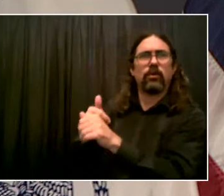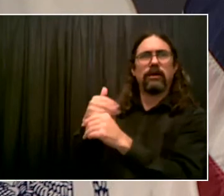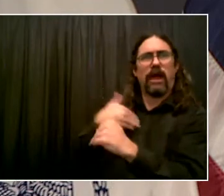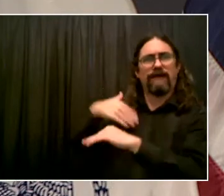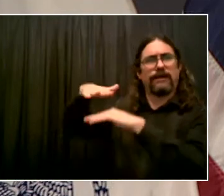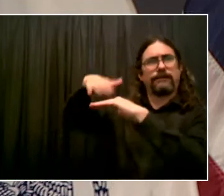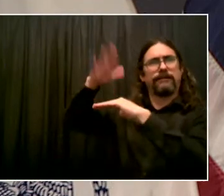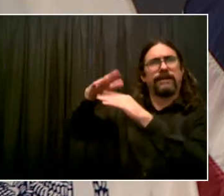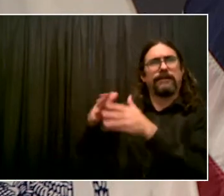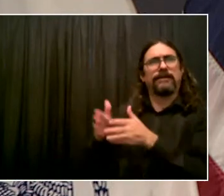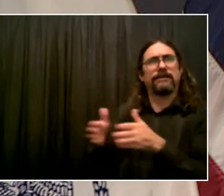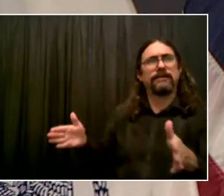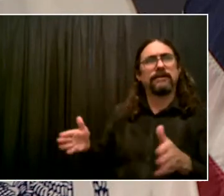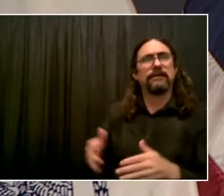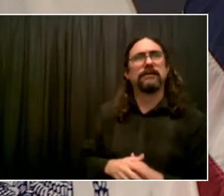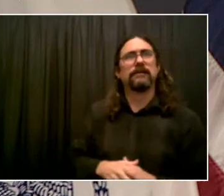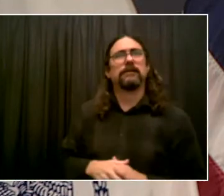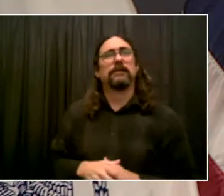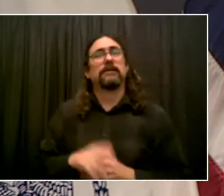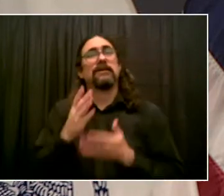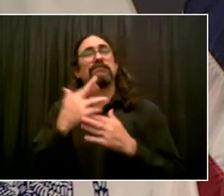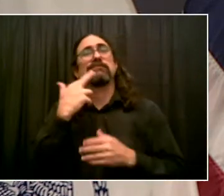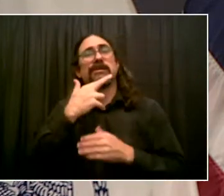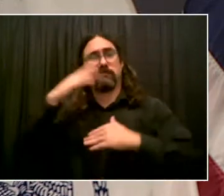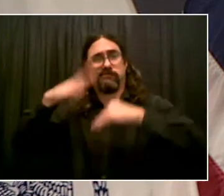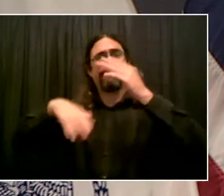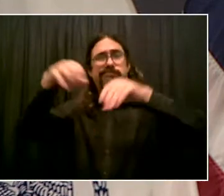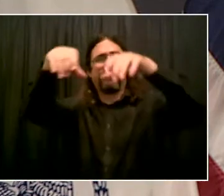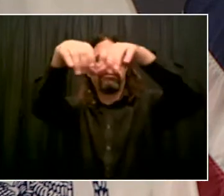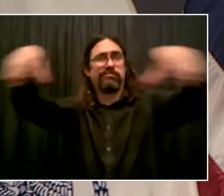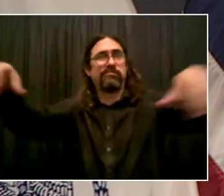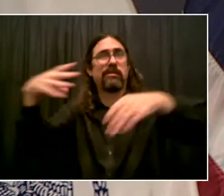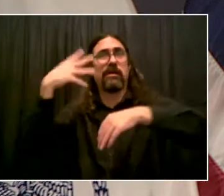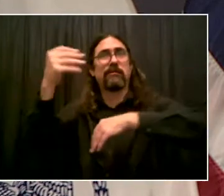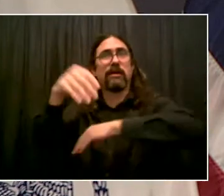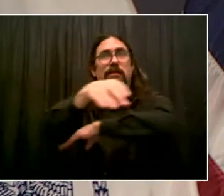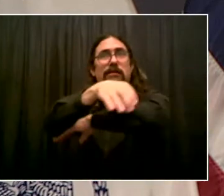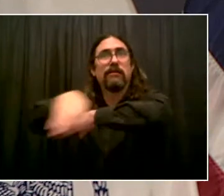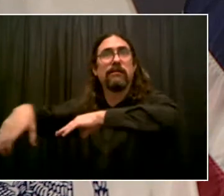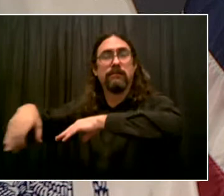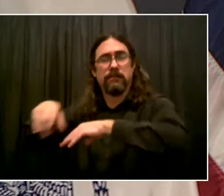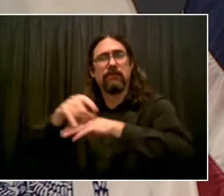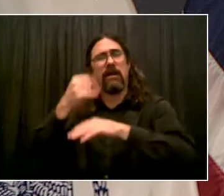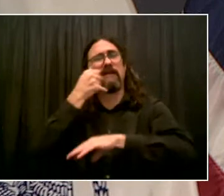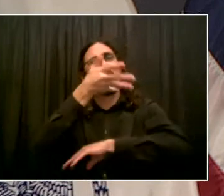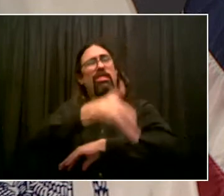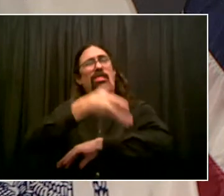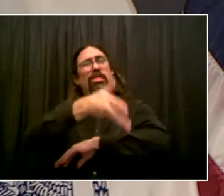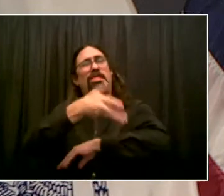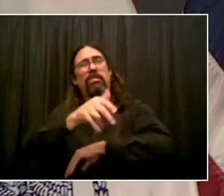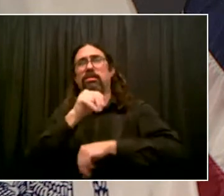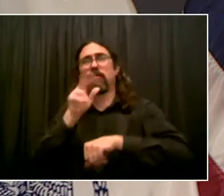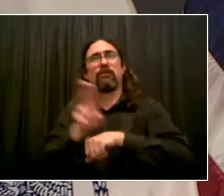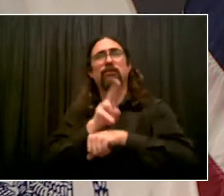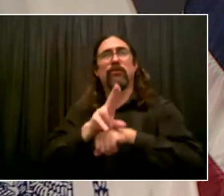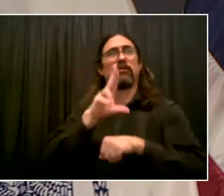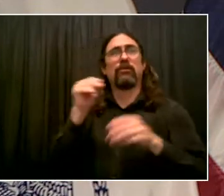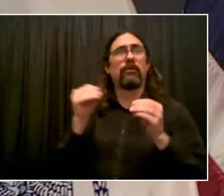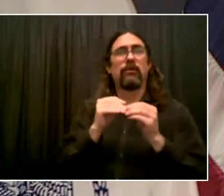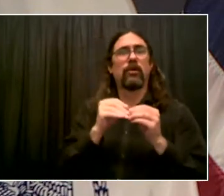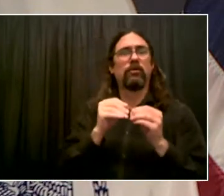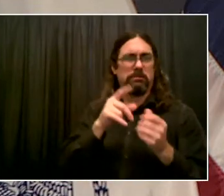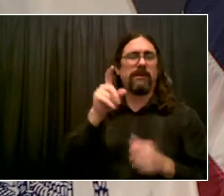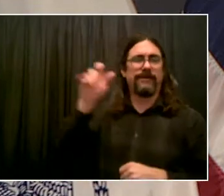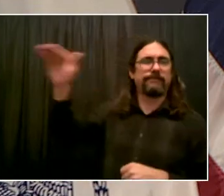with our team. If a restaurant is not going to revive that space and use it, they should give it up, and we got to be very good about enforcing that. It's one thing if